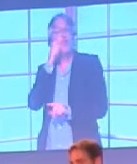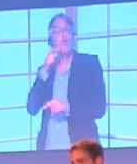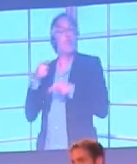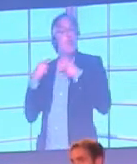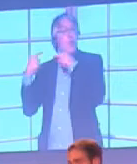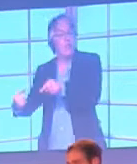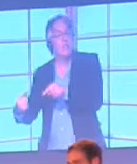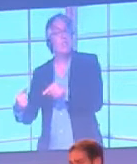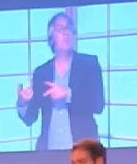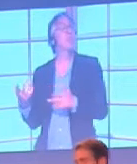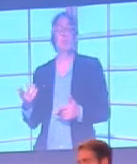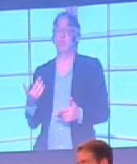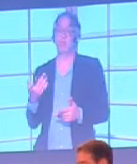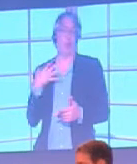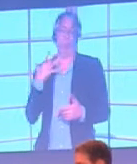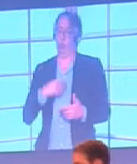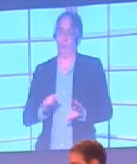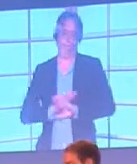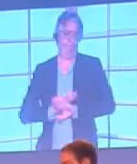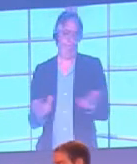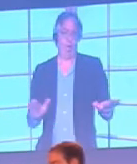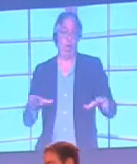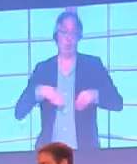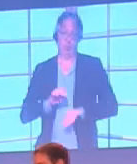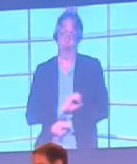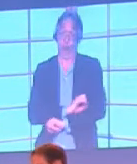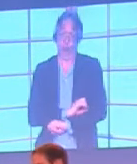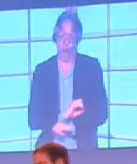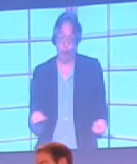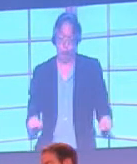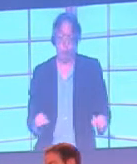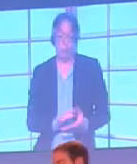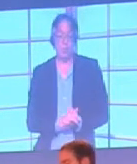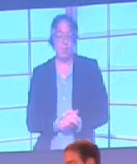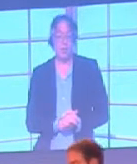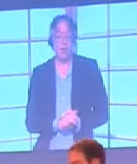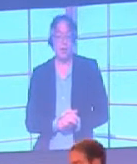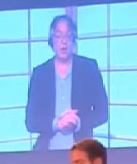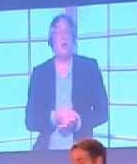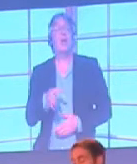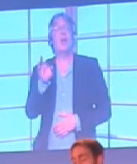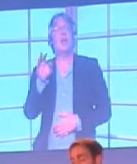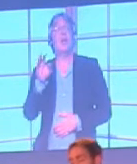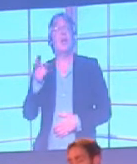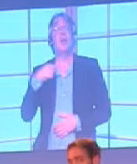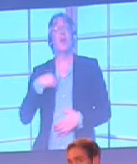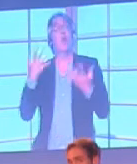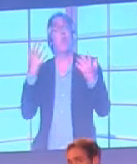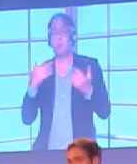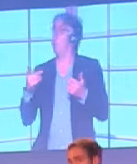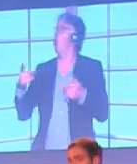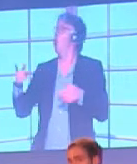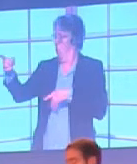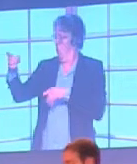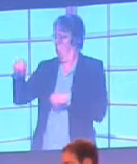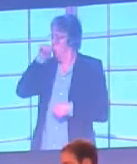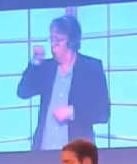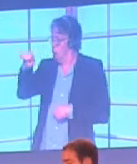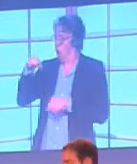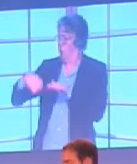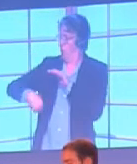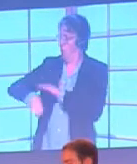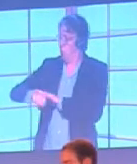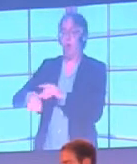we also have FSE today present in order to welcome, advise and support football fans to UEFA